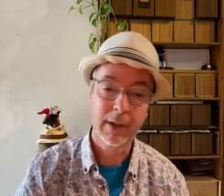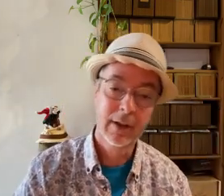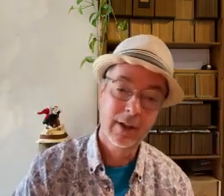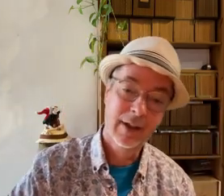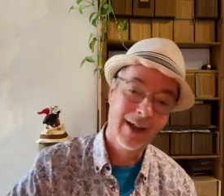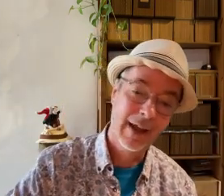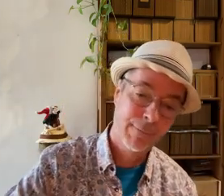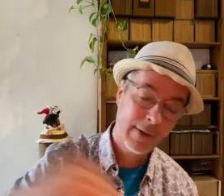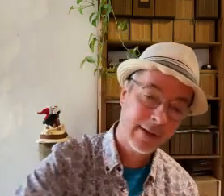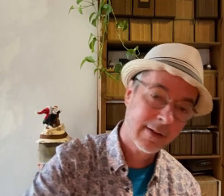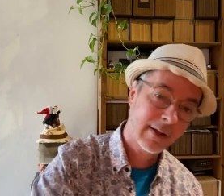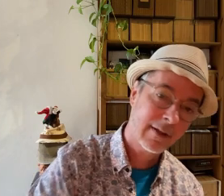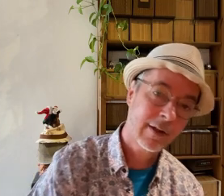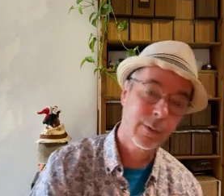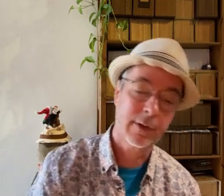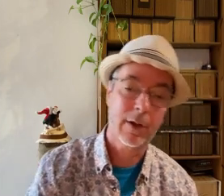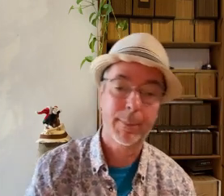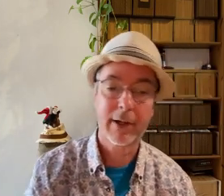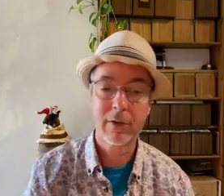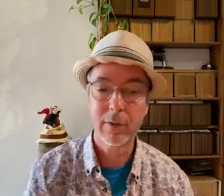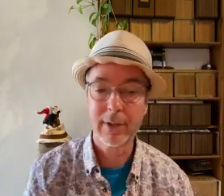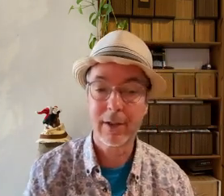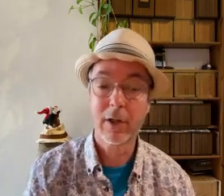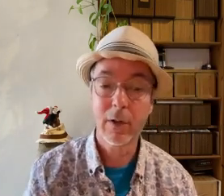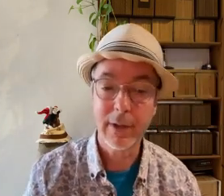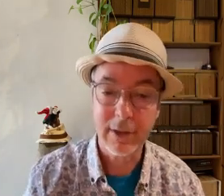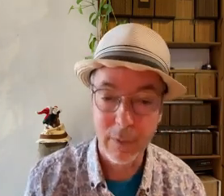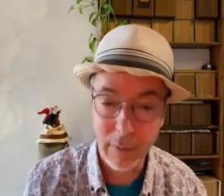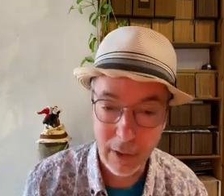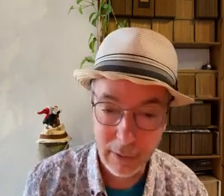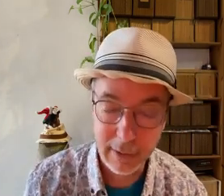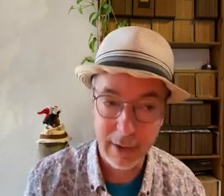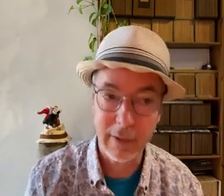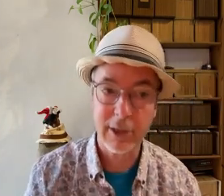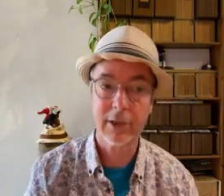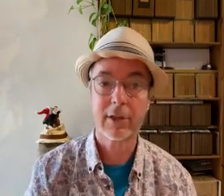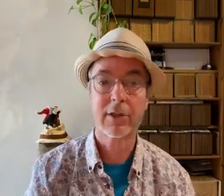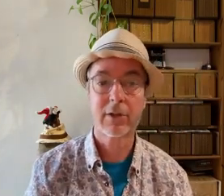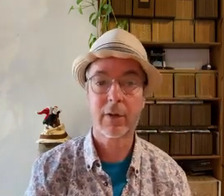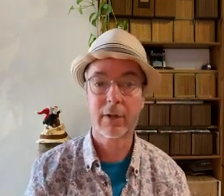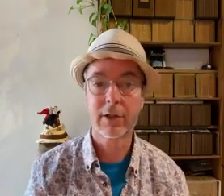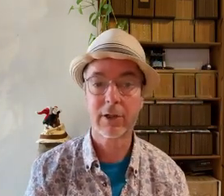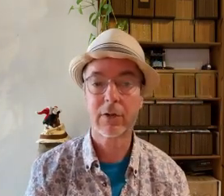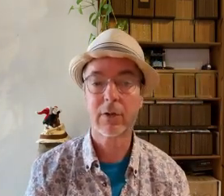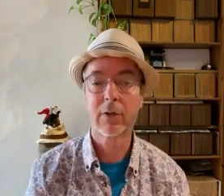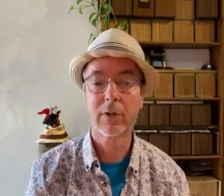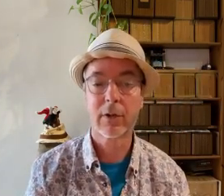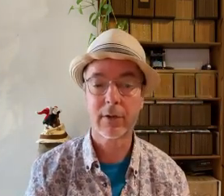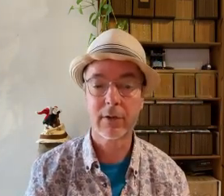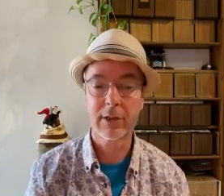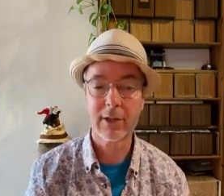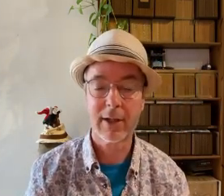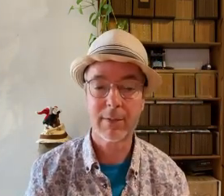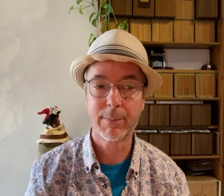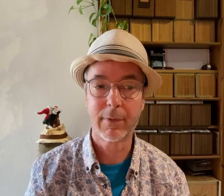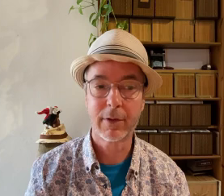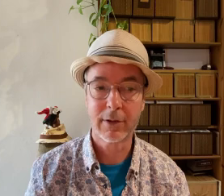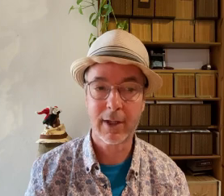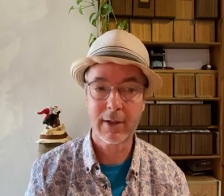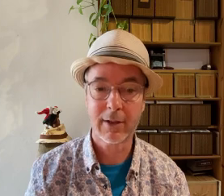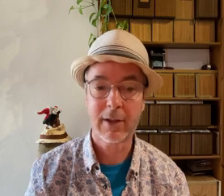karma effect, that it will come back to you that no, it's the wrong direction. It's the wrong direction. You don't